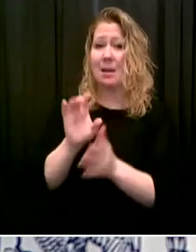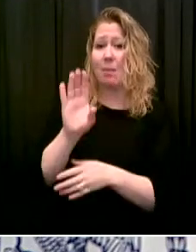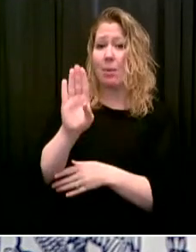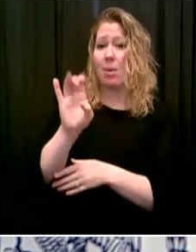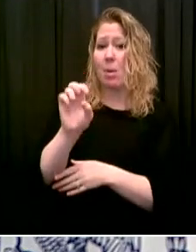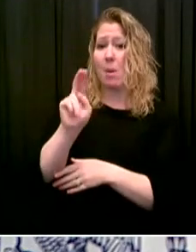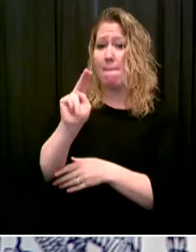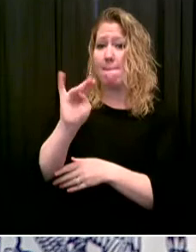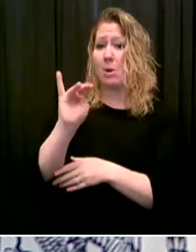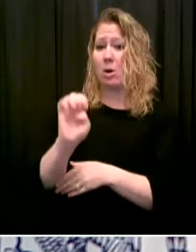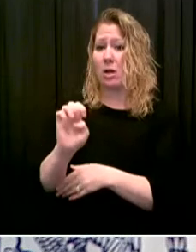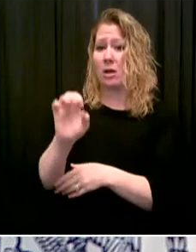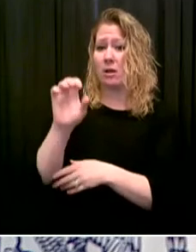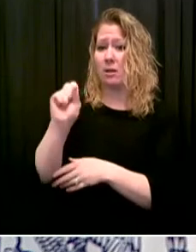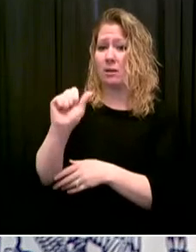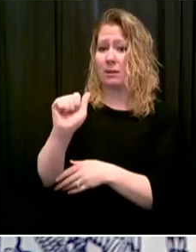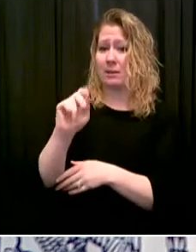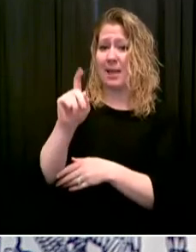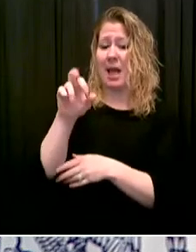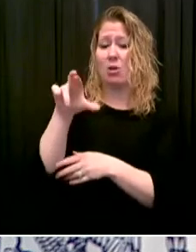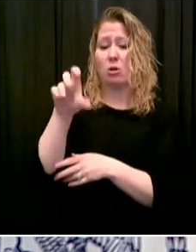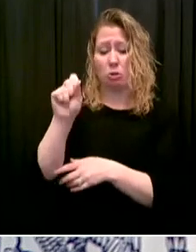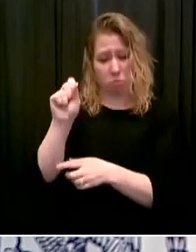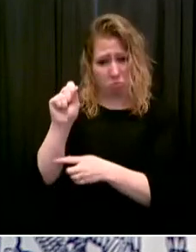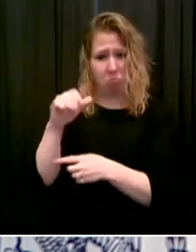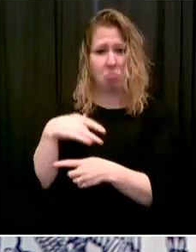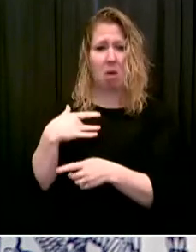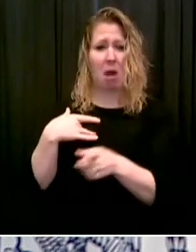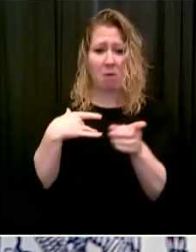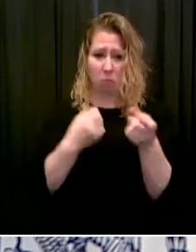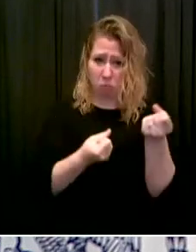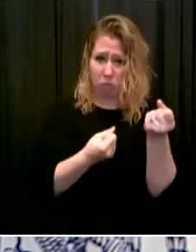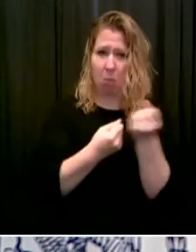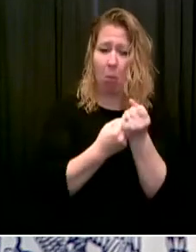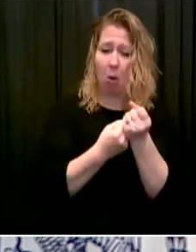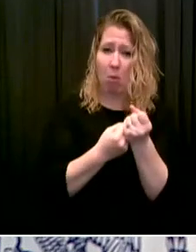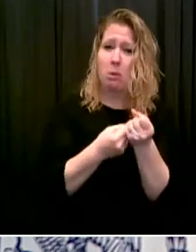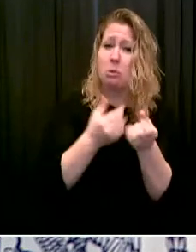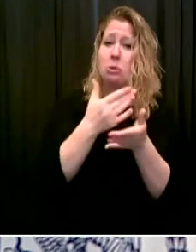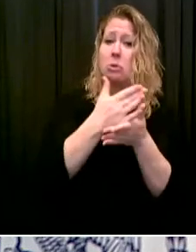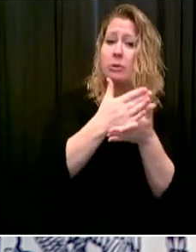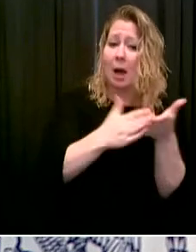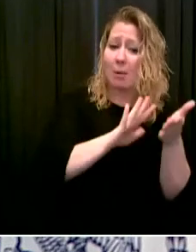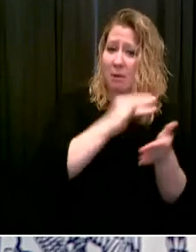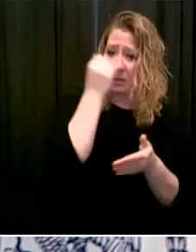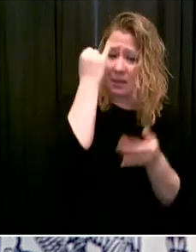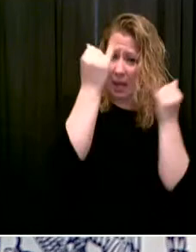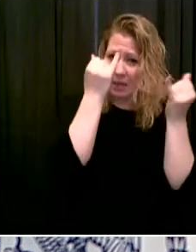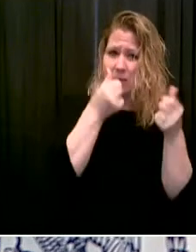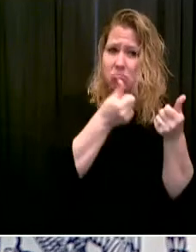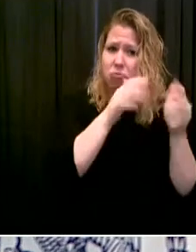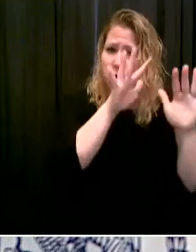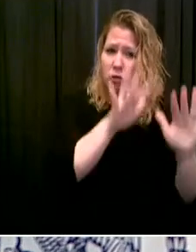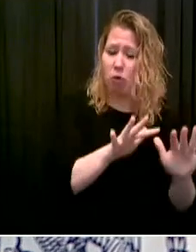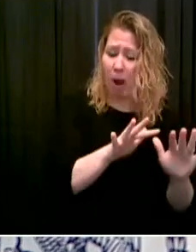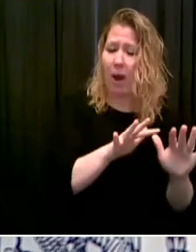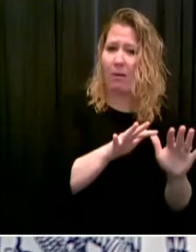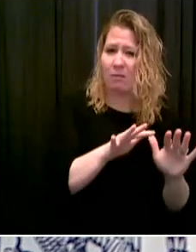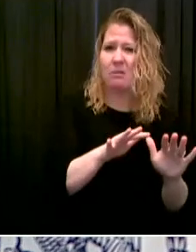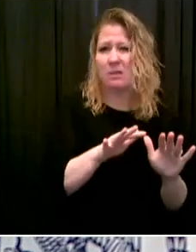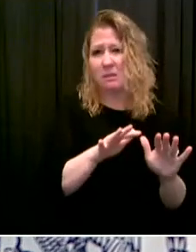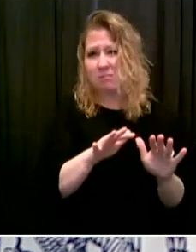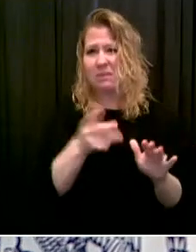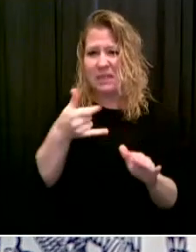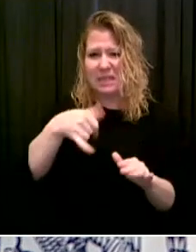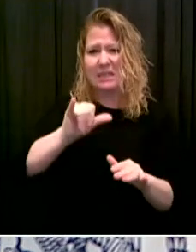I think there's some other folks in the movement who need to do more work to listen to communities, to work with other people collegially. I think it's a mixed bag,